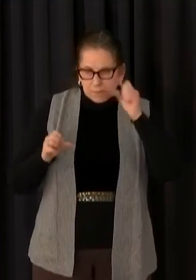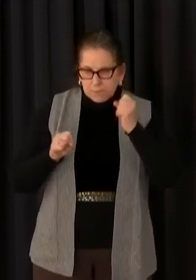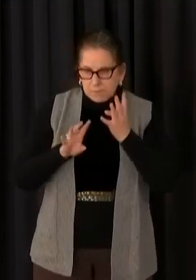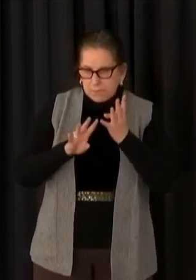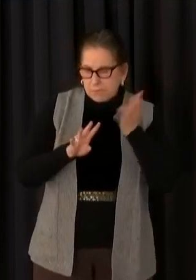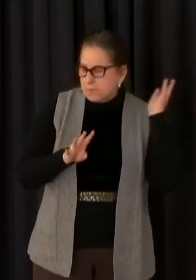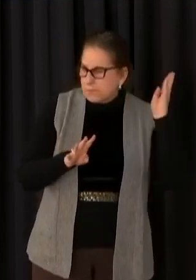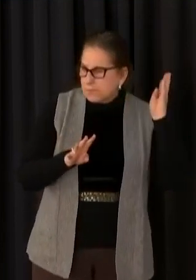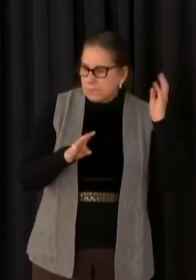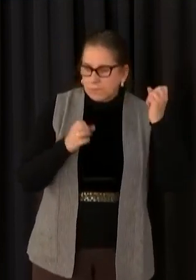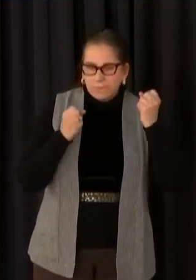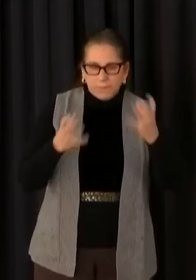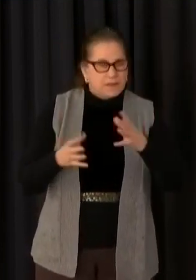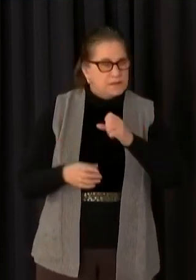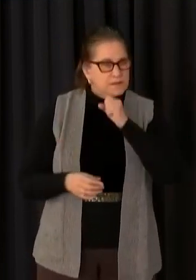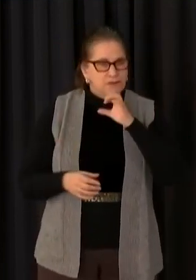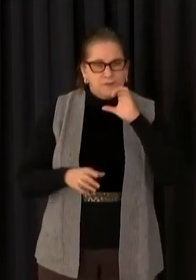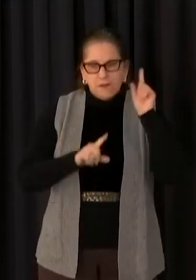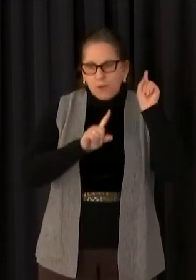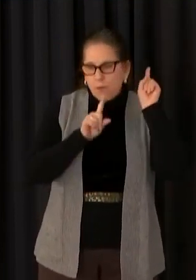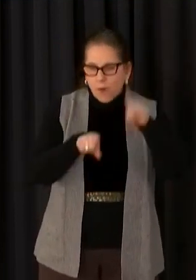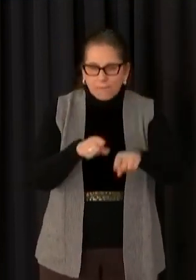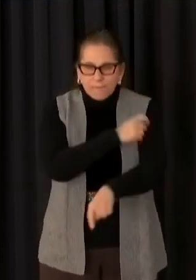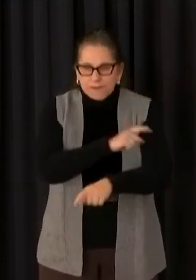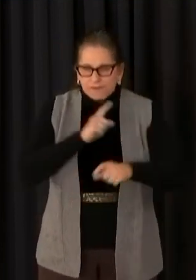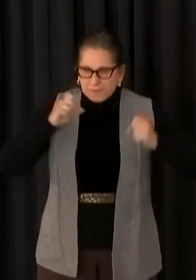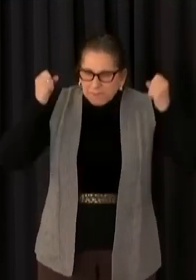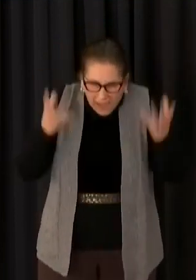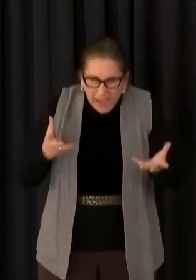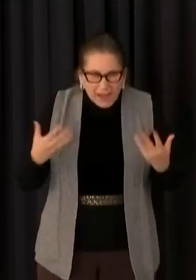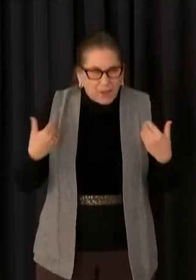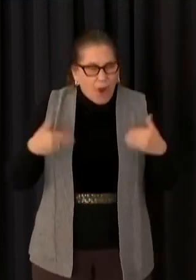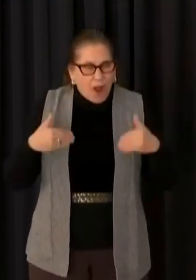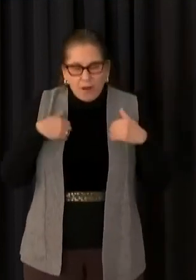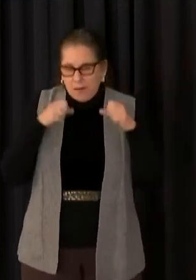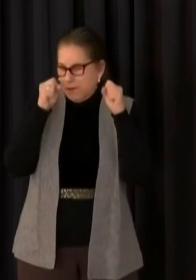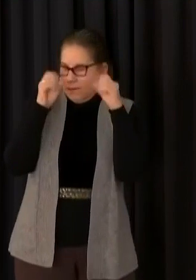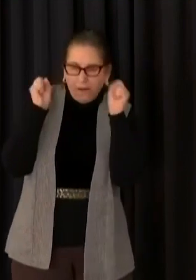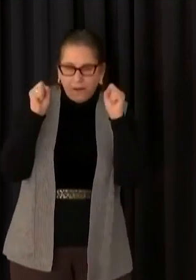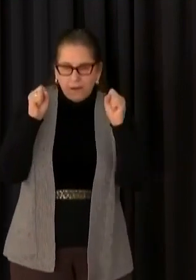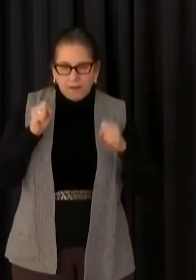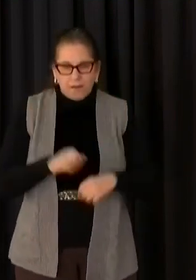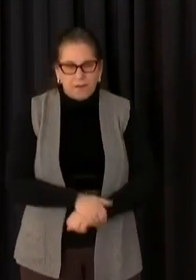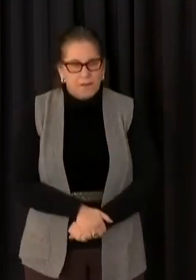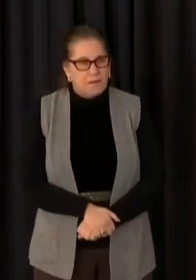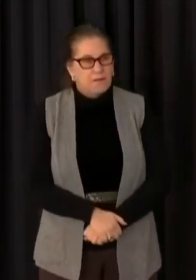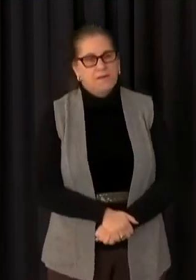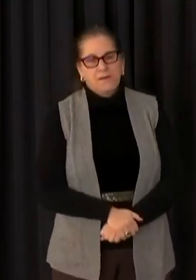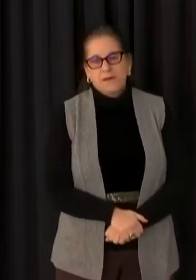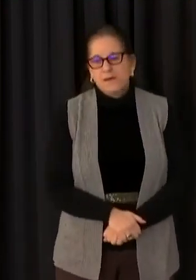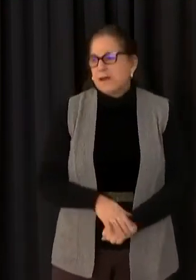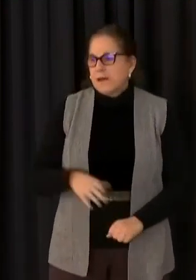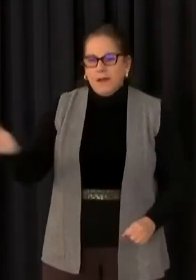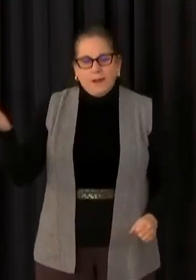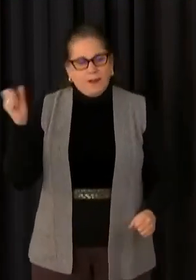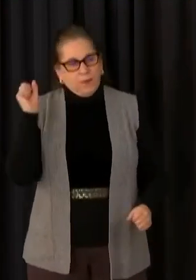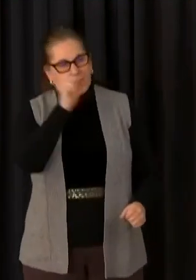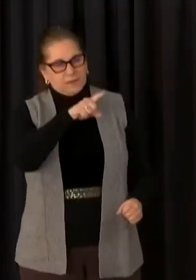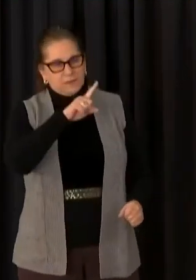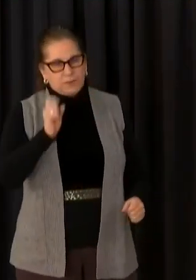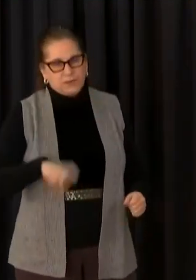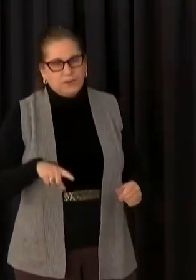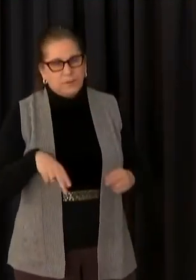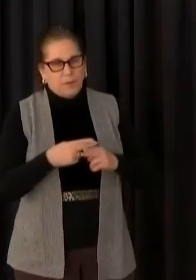Medical Center system coming in for patients in their clinics yesterday. And two more just questions about the vaccine, if I may.